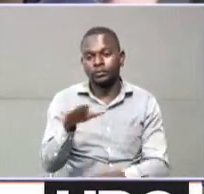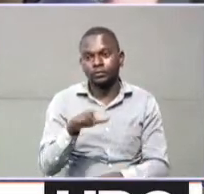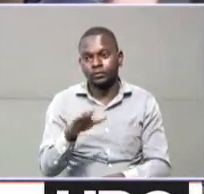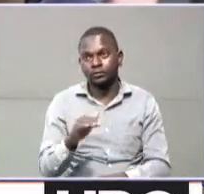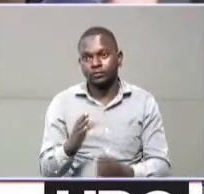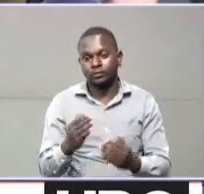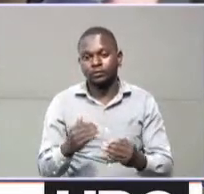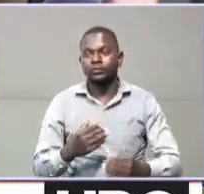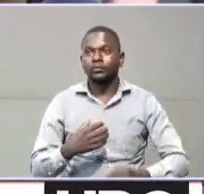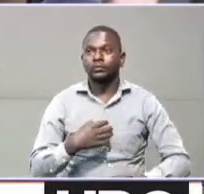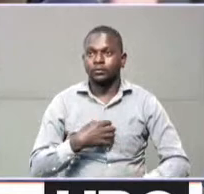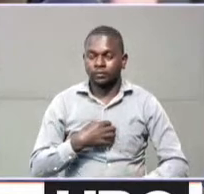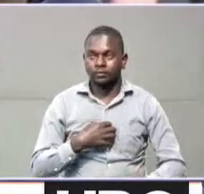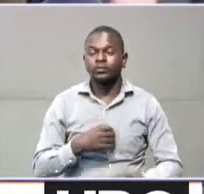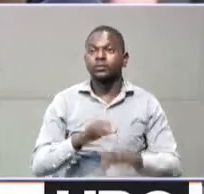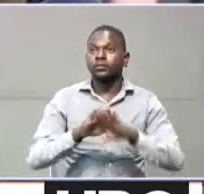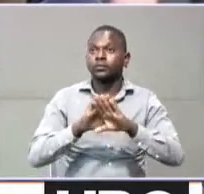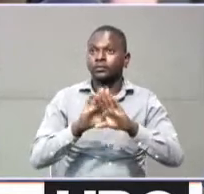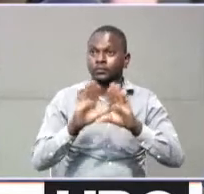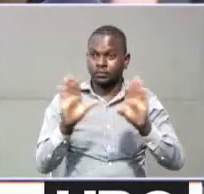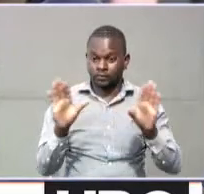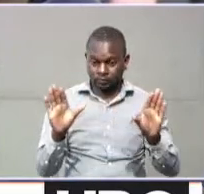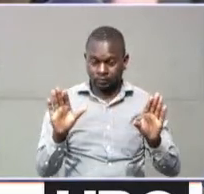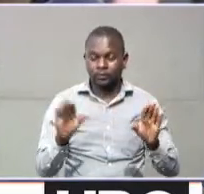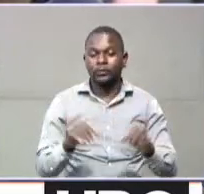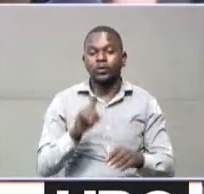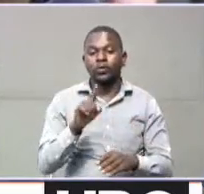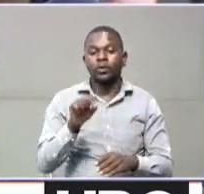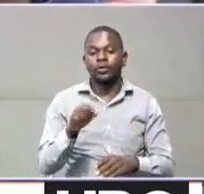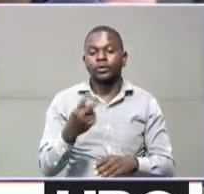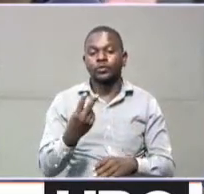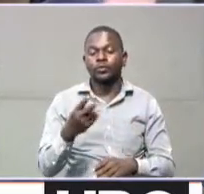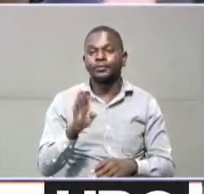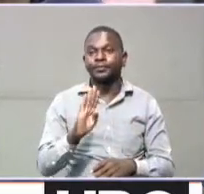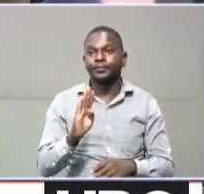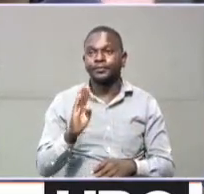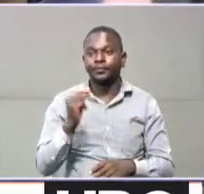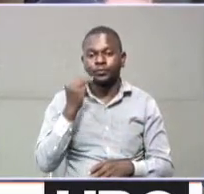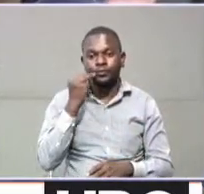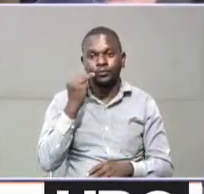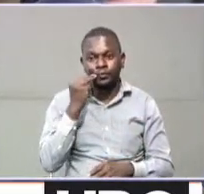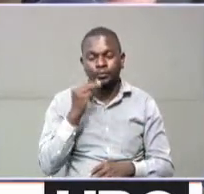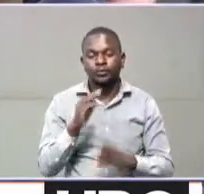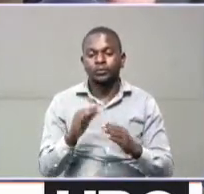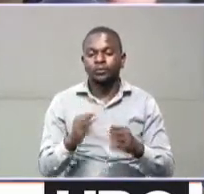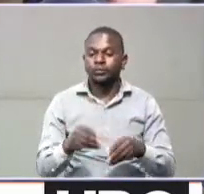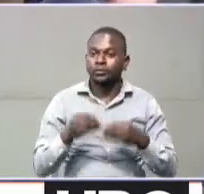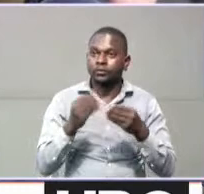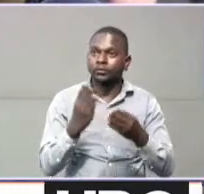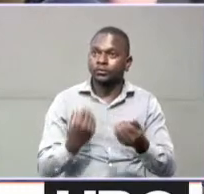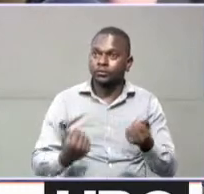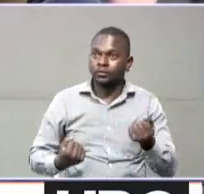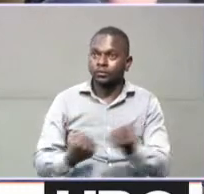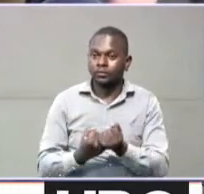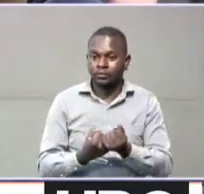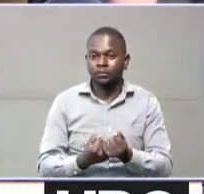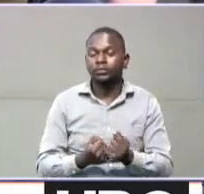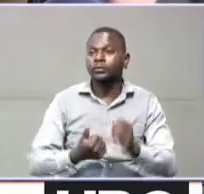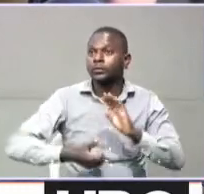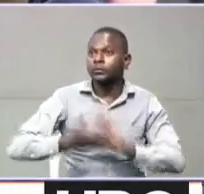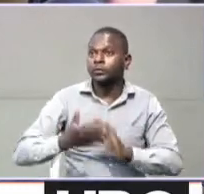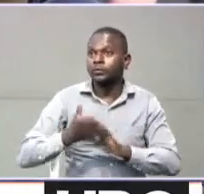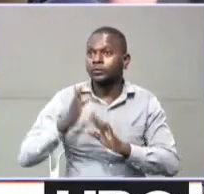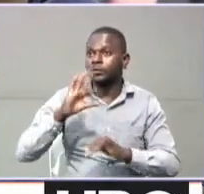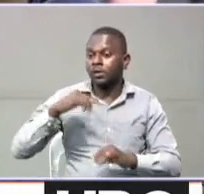again i wish to i want to make it clear that 1.2 million was given to support the rasput rapid